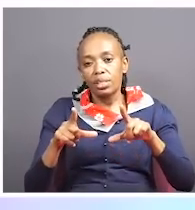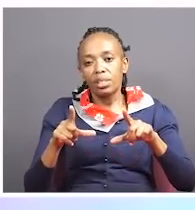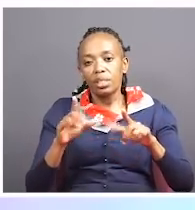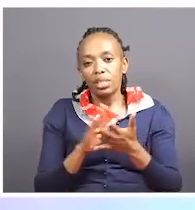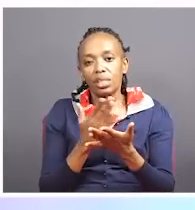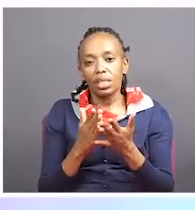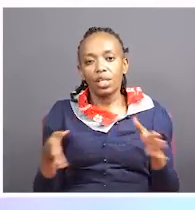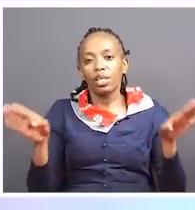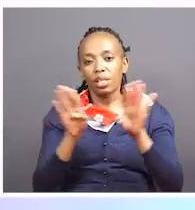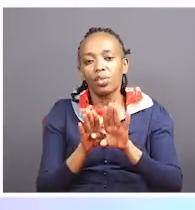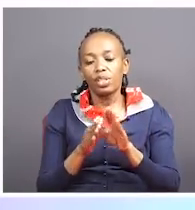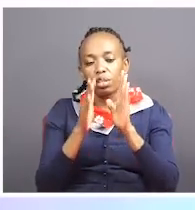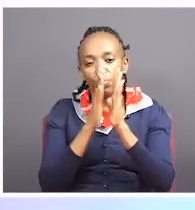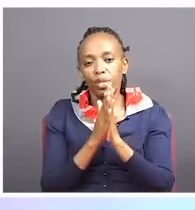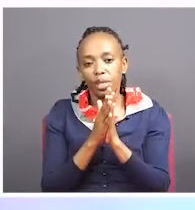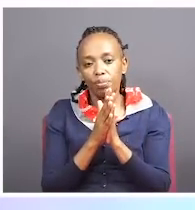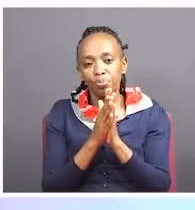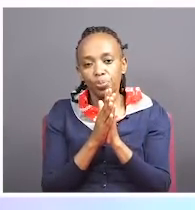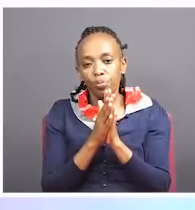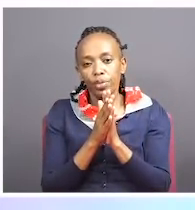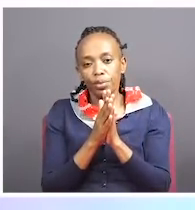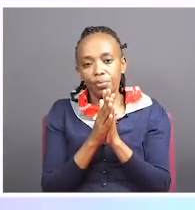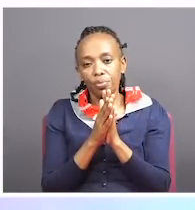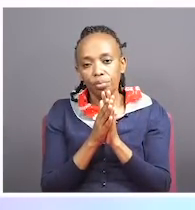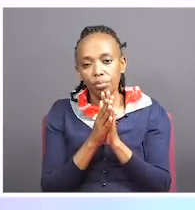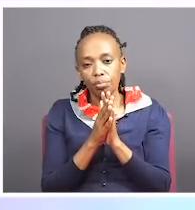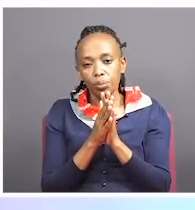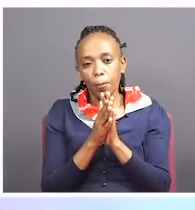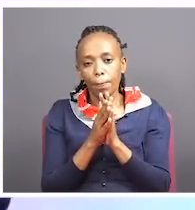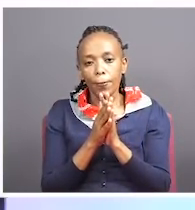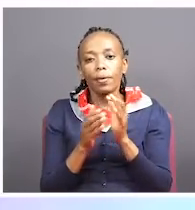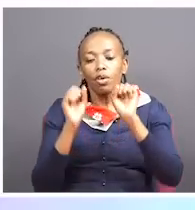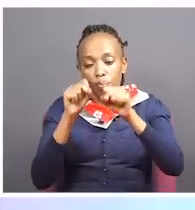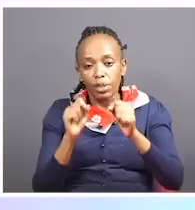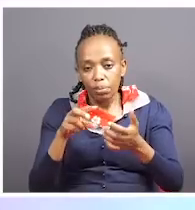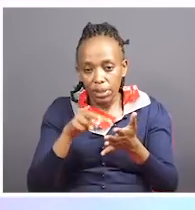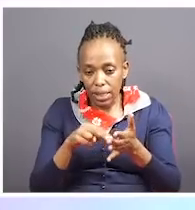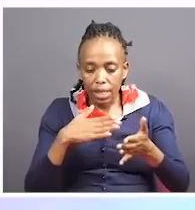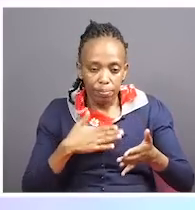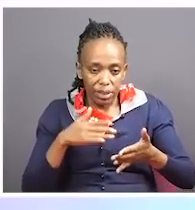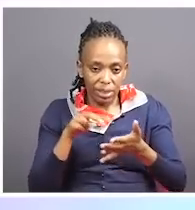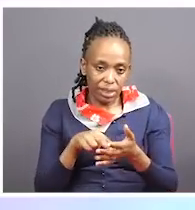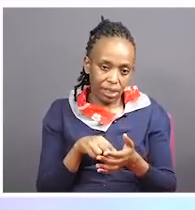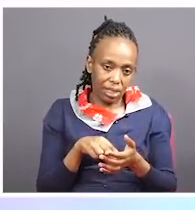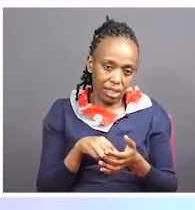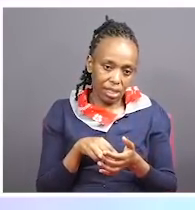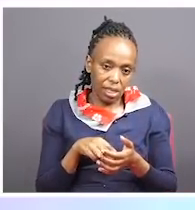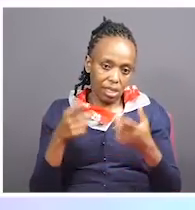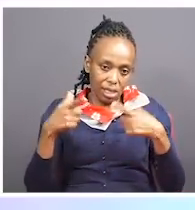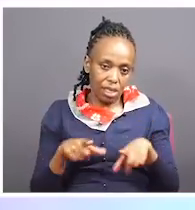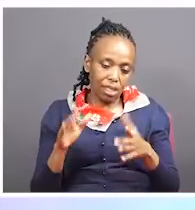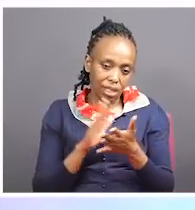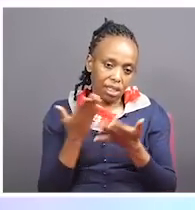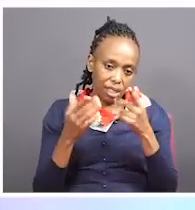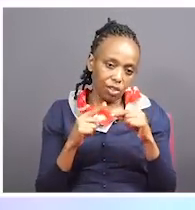share the closing benediction and share together the words of the grace. If you are in a position to stand, please do stand. And